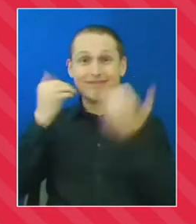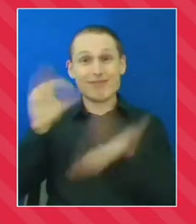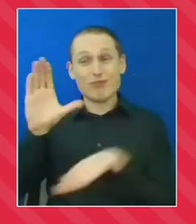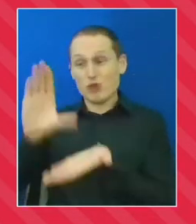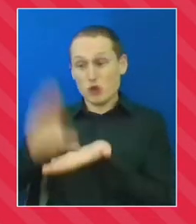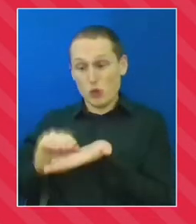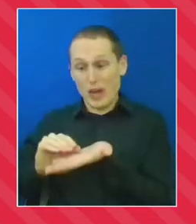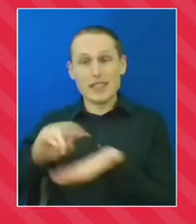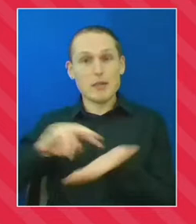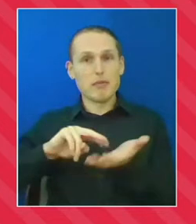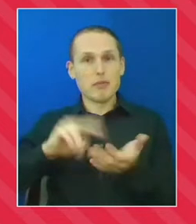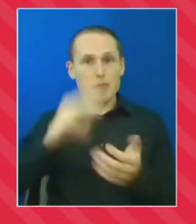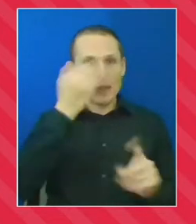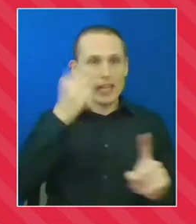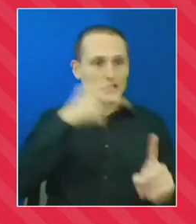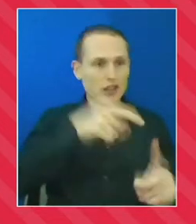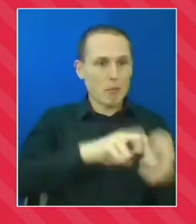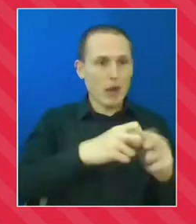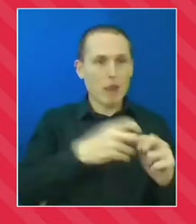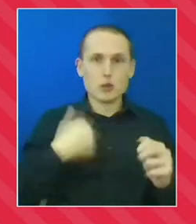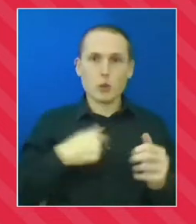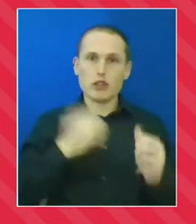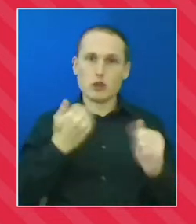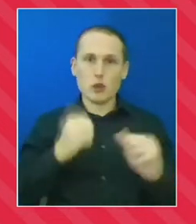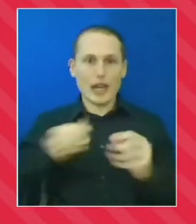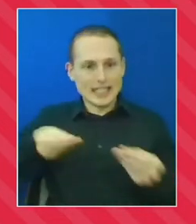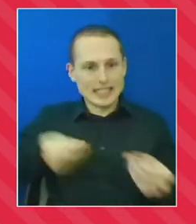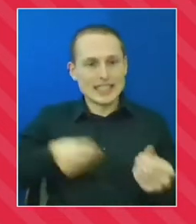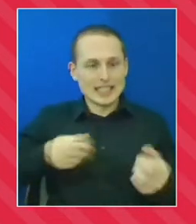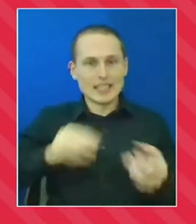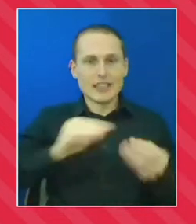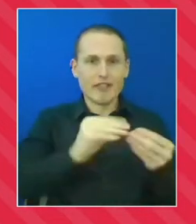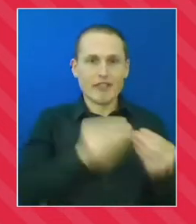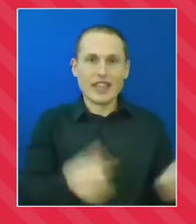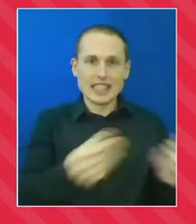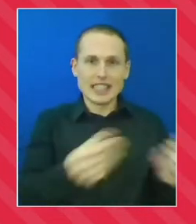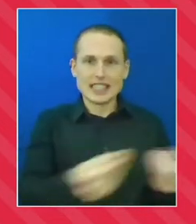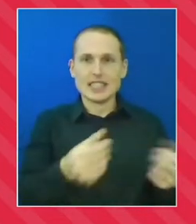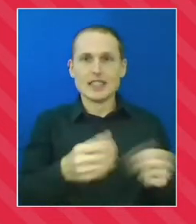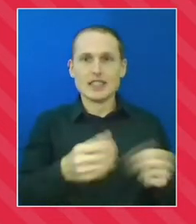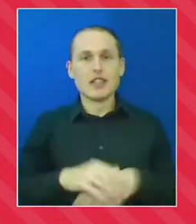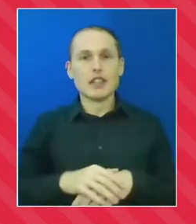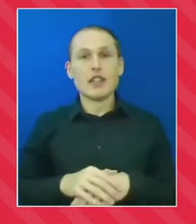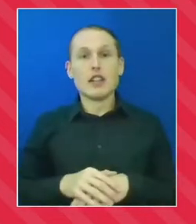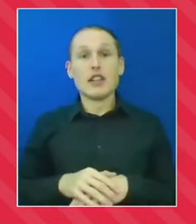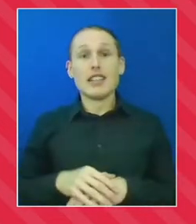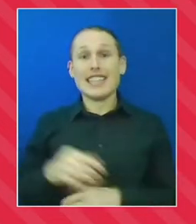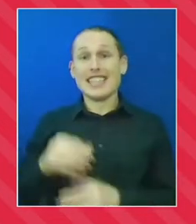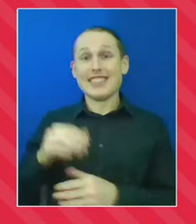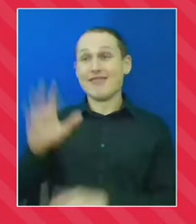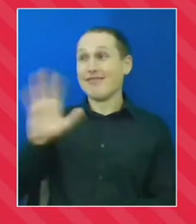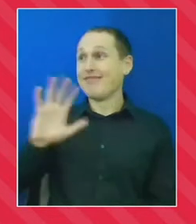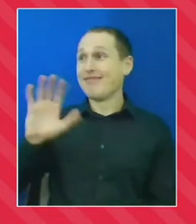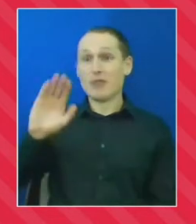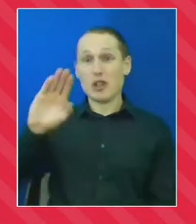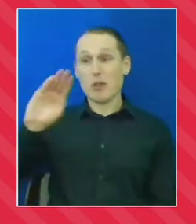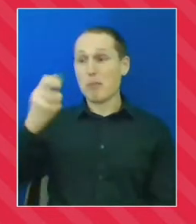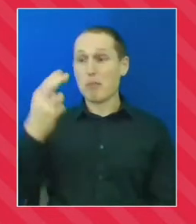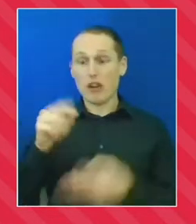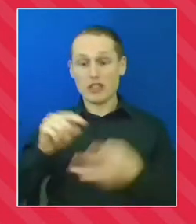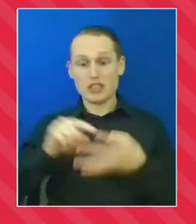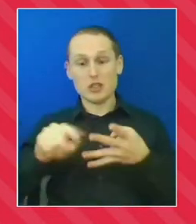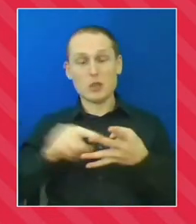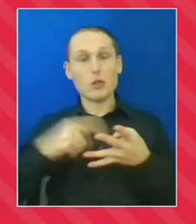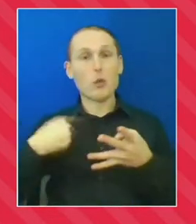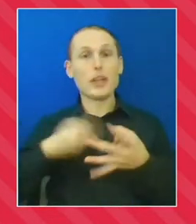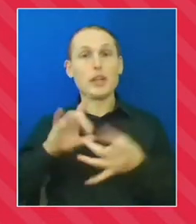home. The second is that in mid-March, Secretary Vilsack released a report which outlined USDA's actions on nutrition security, and